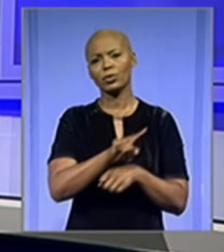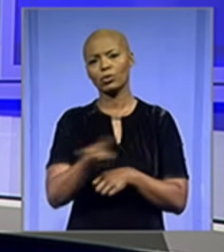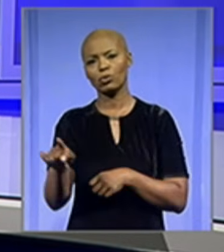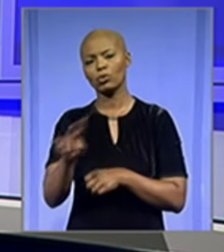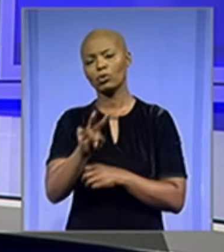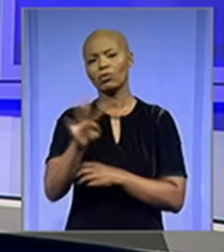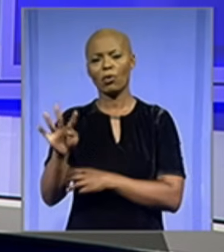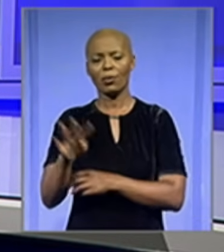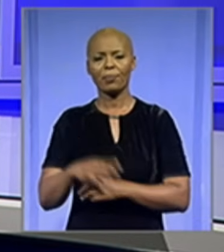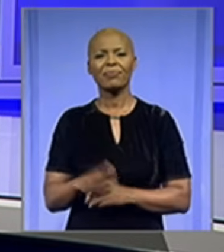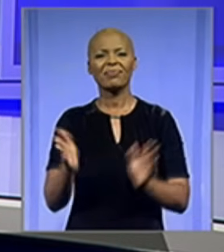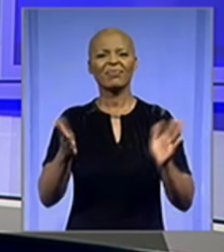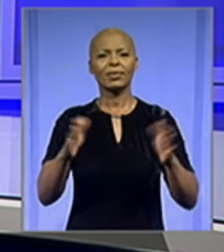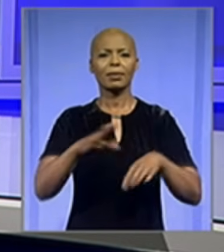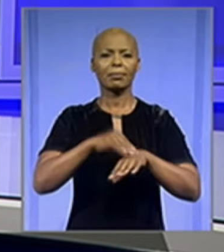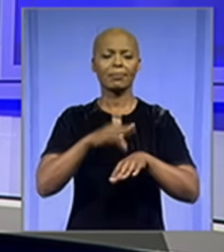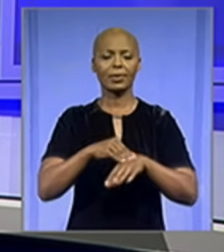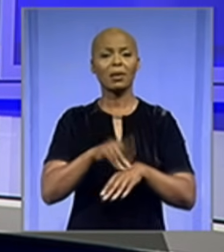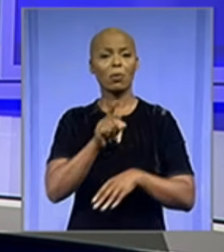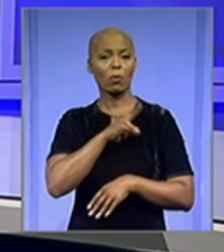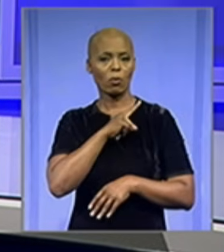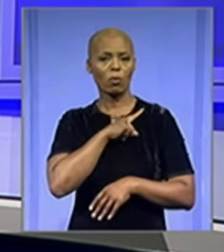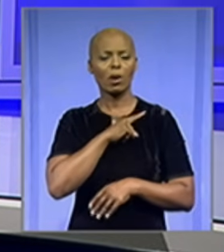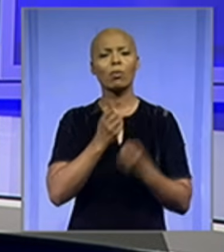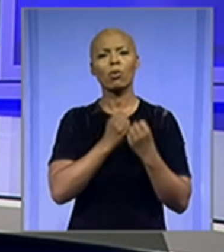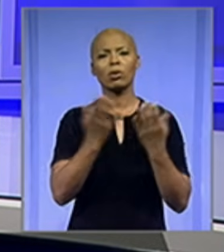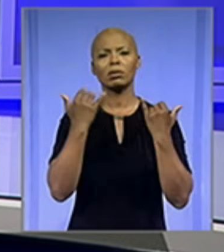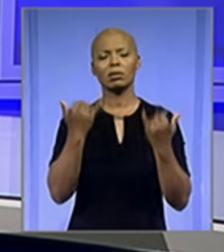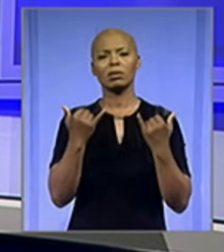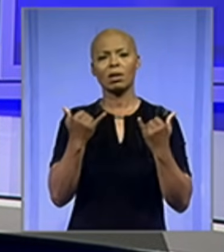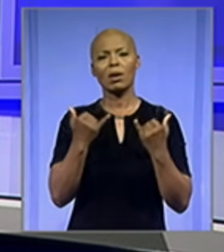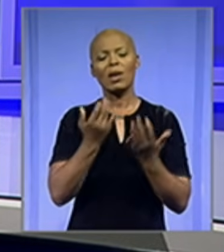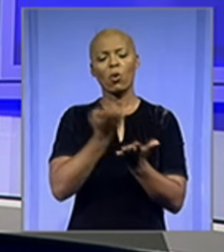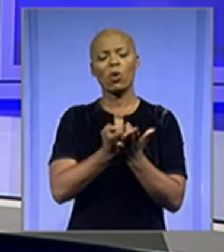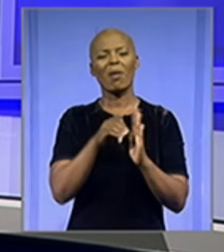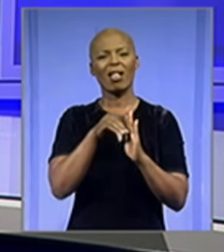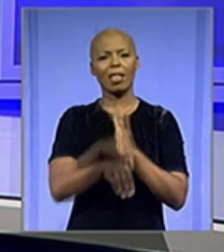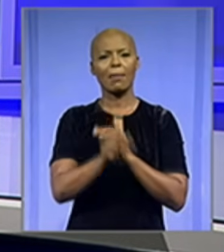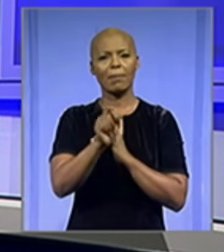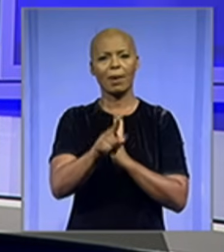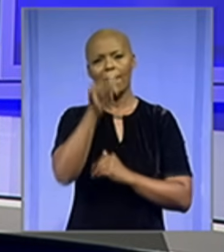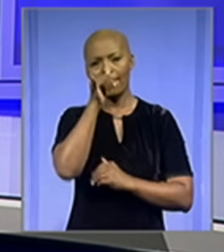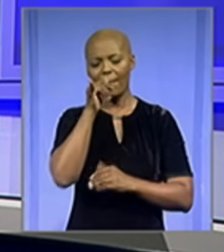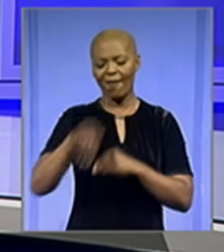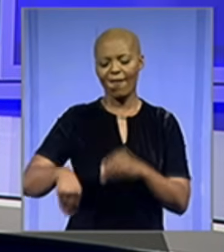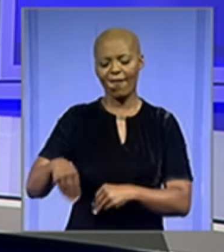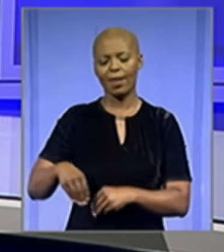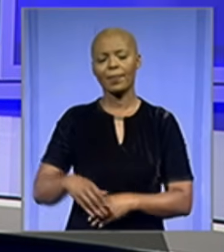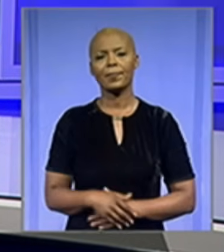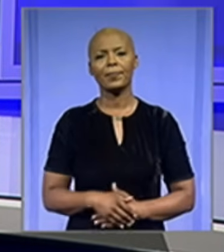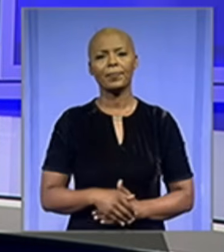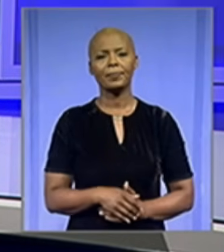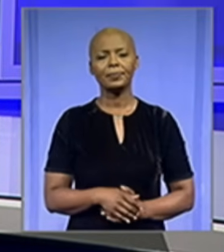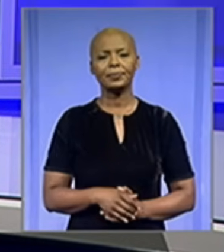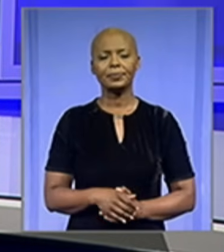24. Go dumelwa fa seno se bakwa ke kgolo e bonya ya ikonomi, bosenyi le bonweenwee.